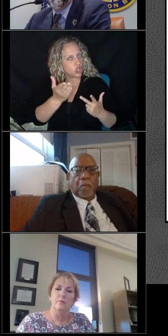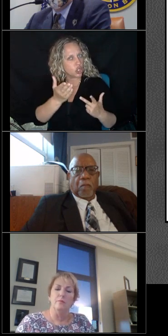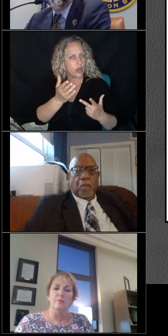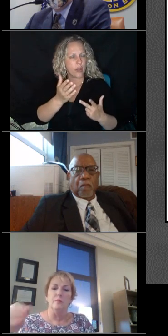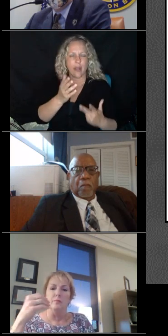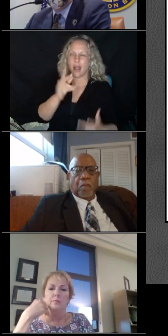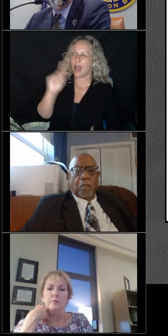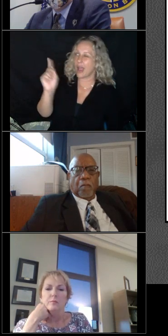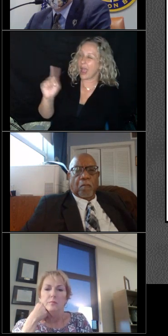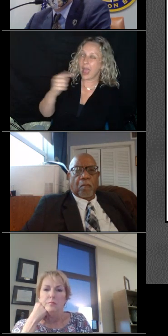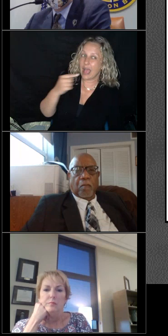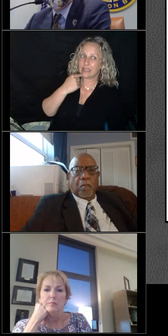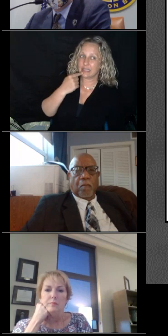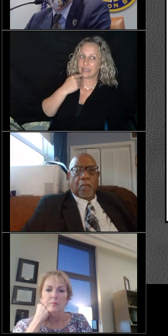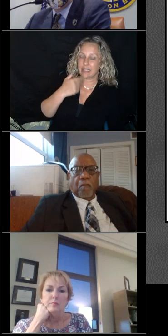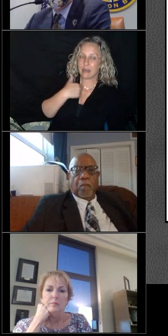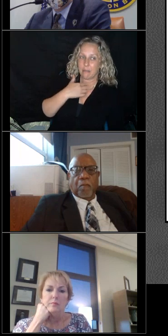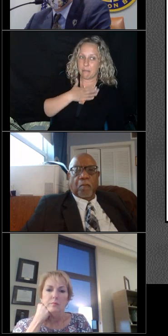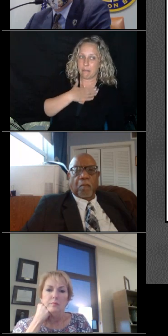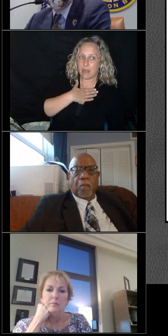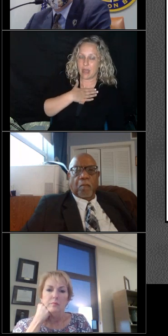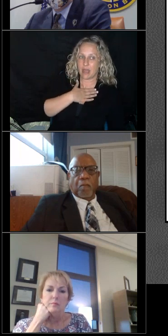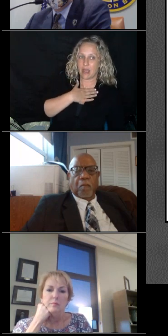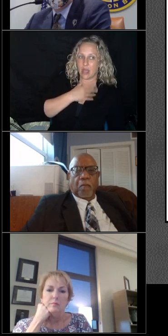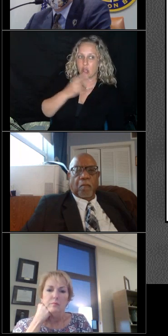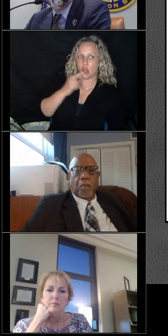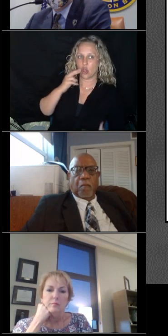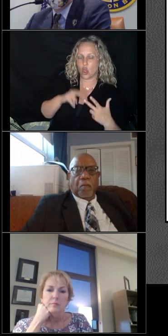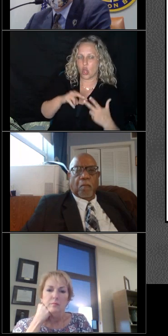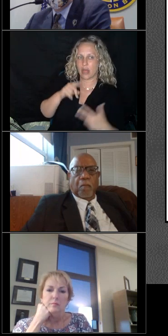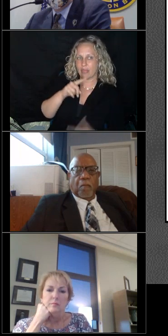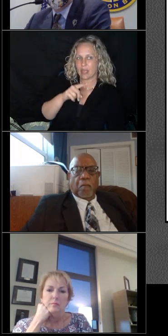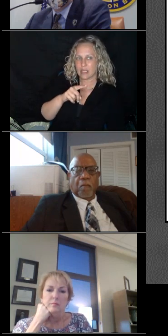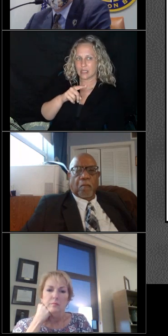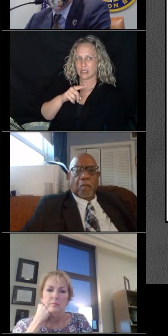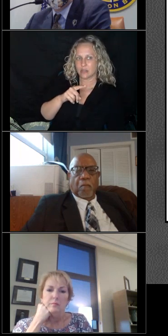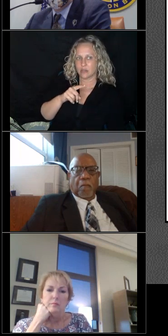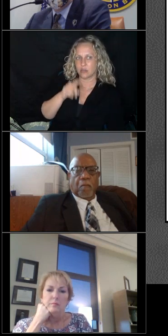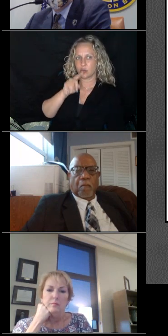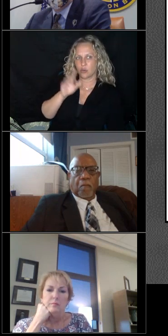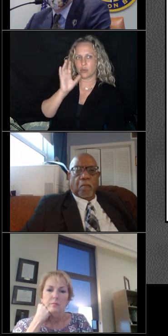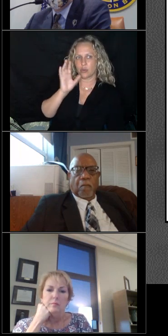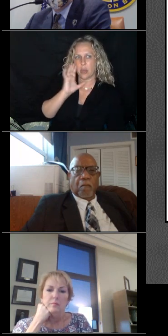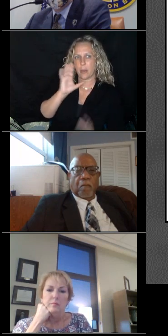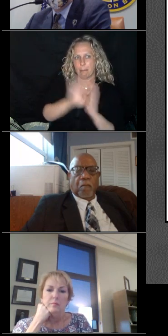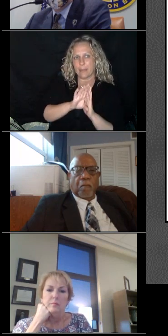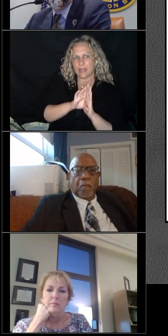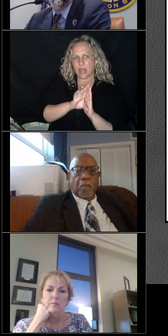My personal preference, just at face value, looking at this, there was a picture from another city,